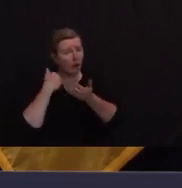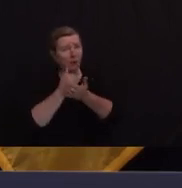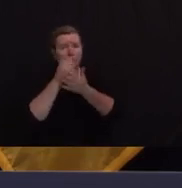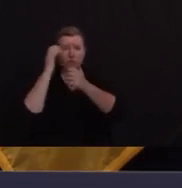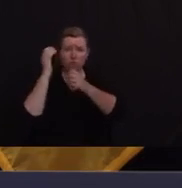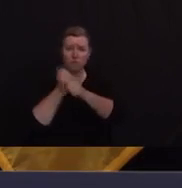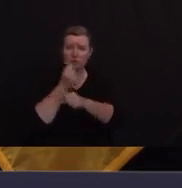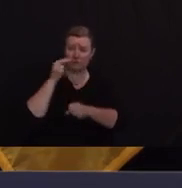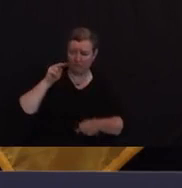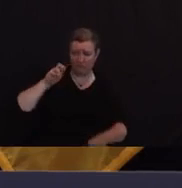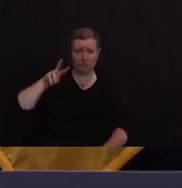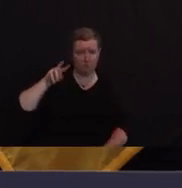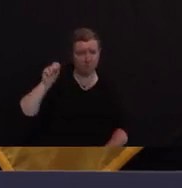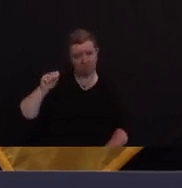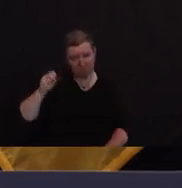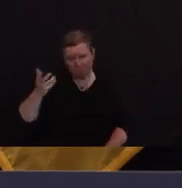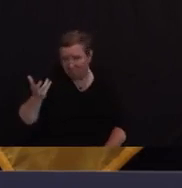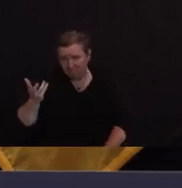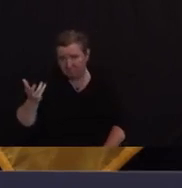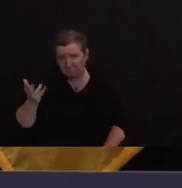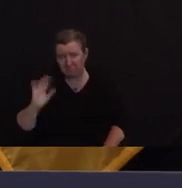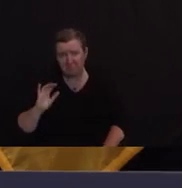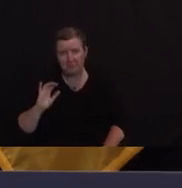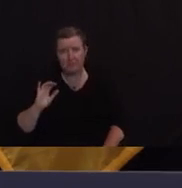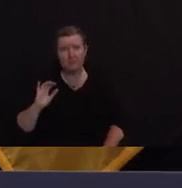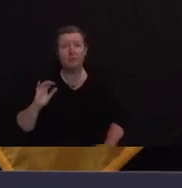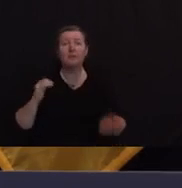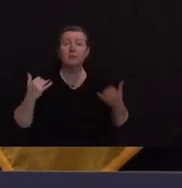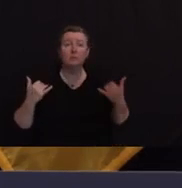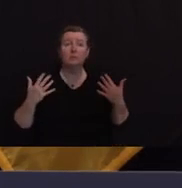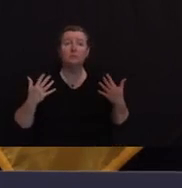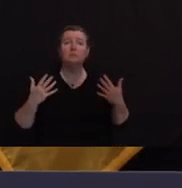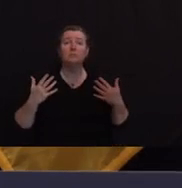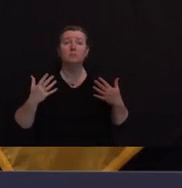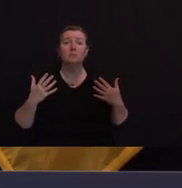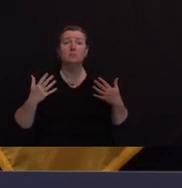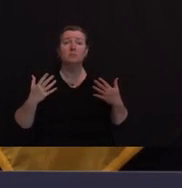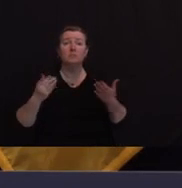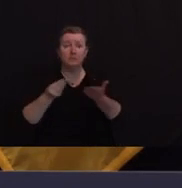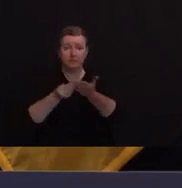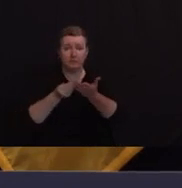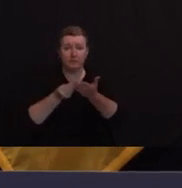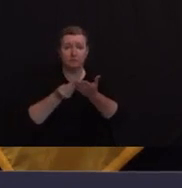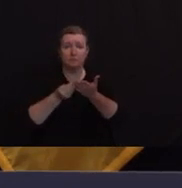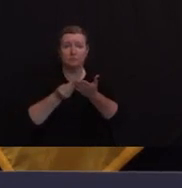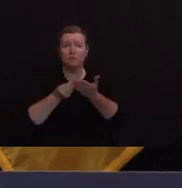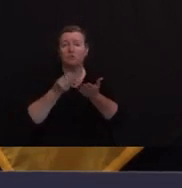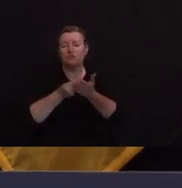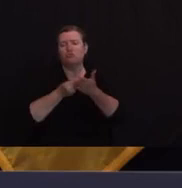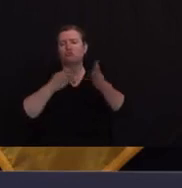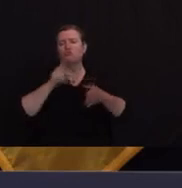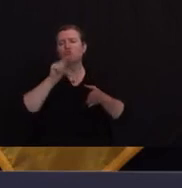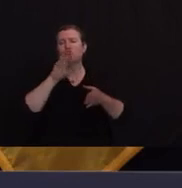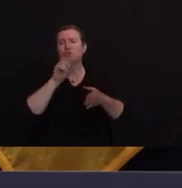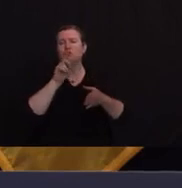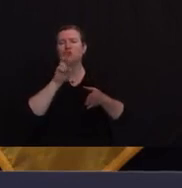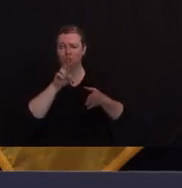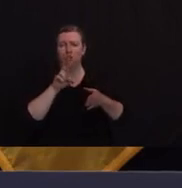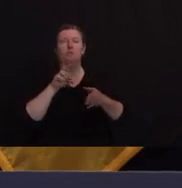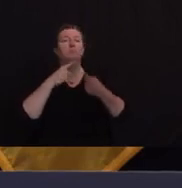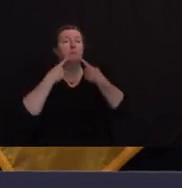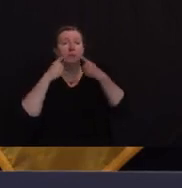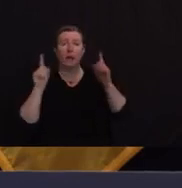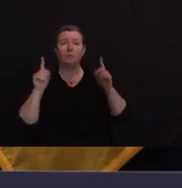happy that based on the formula, as the treasurer announced last week, the gas tax is going down, which is